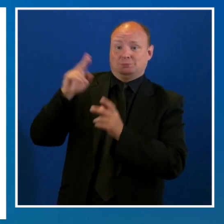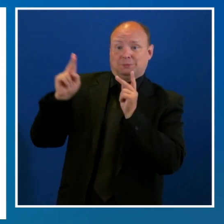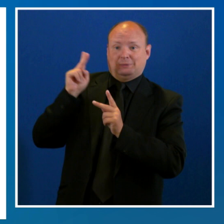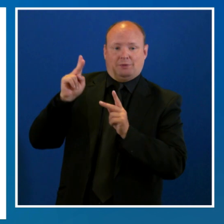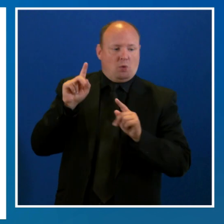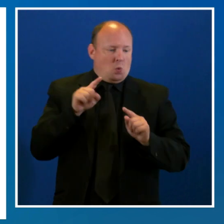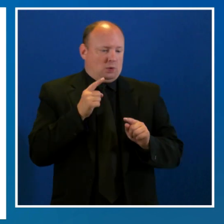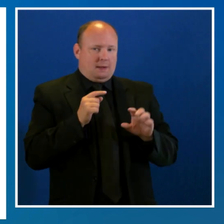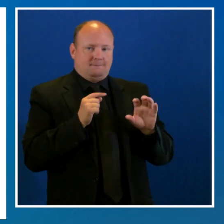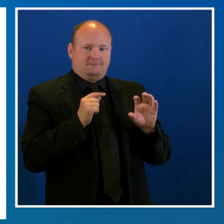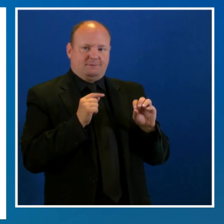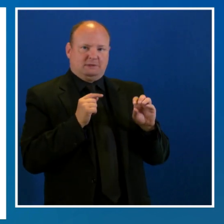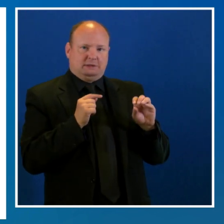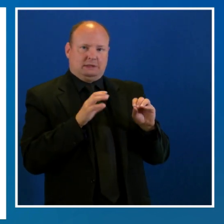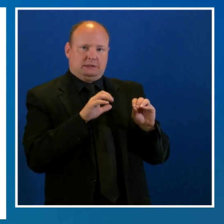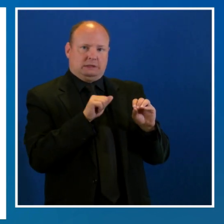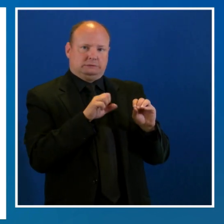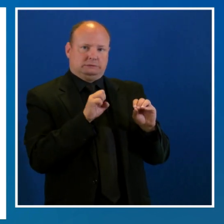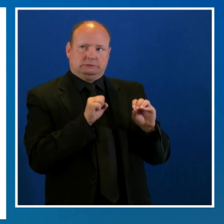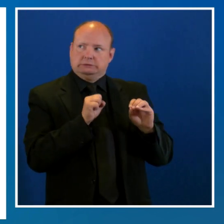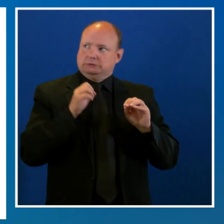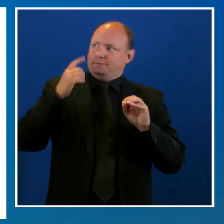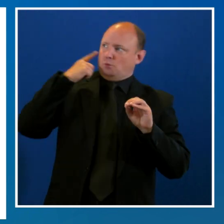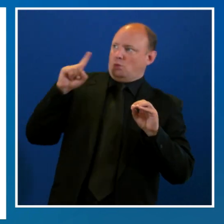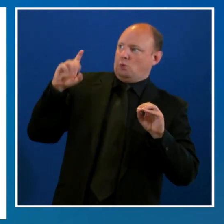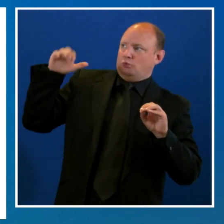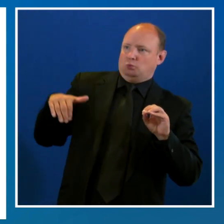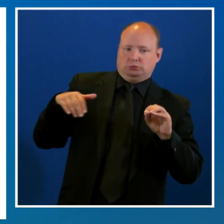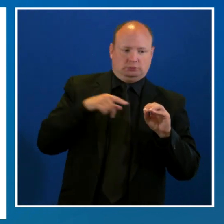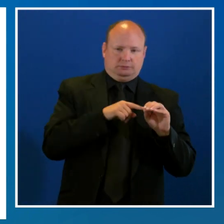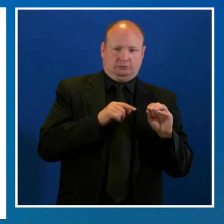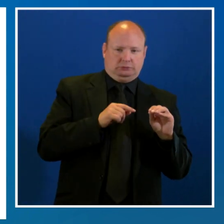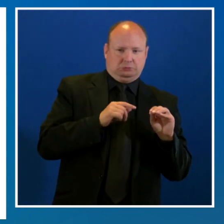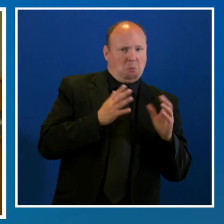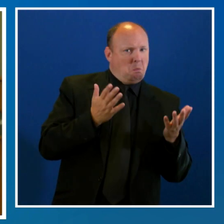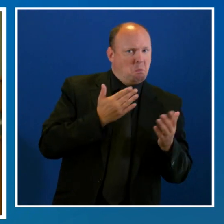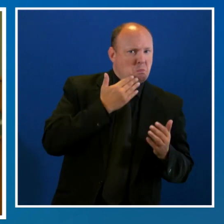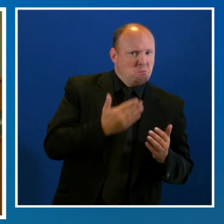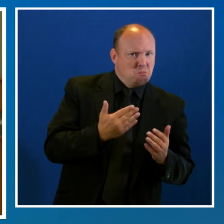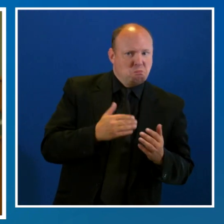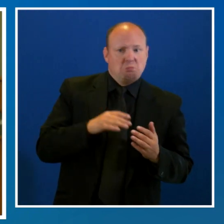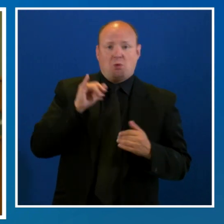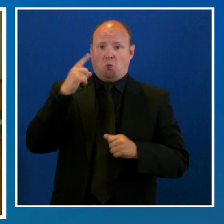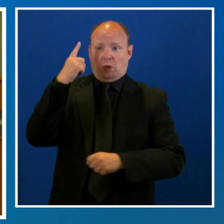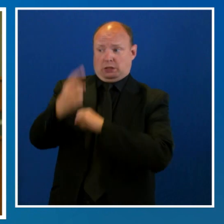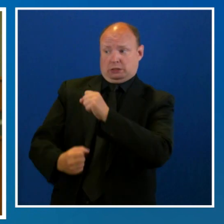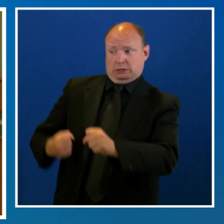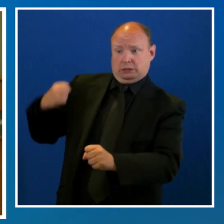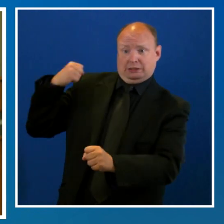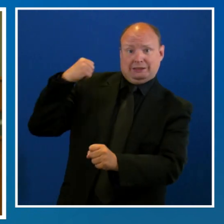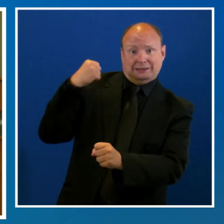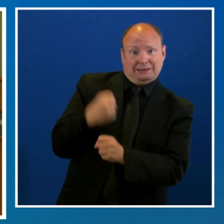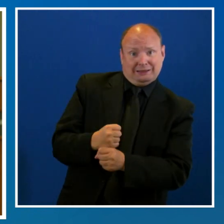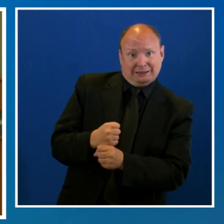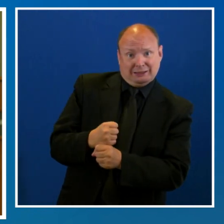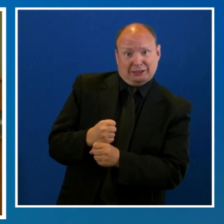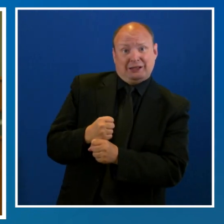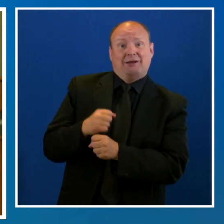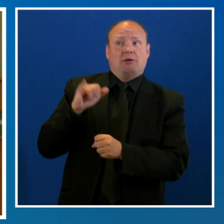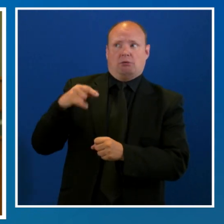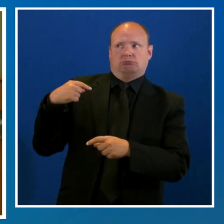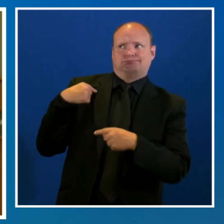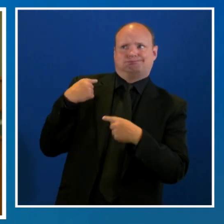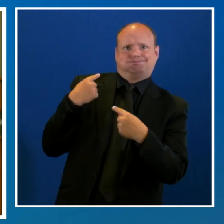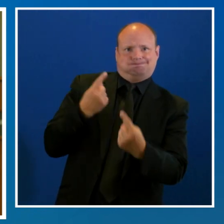week. This is the lowest that our community's activity has been since we began tracking last